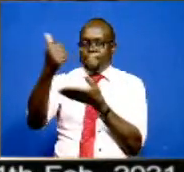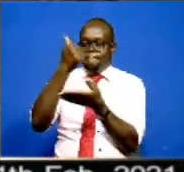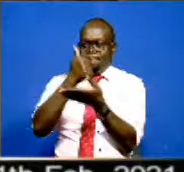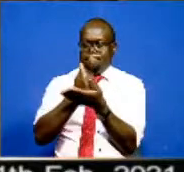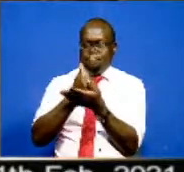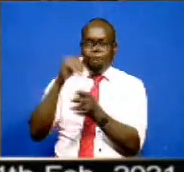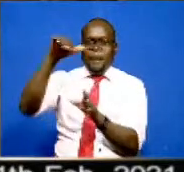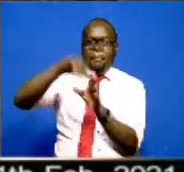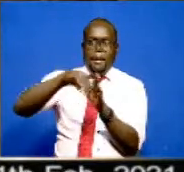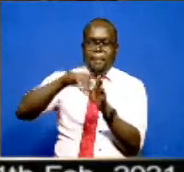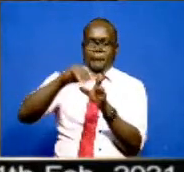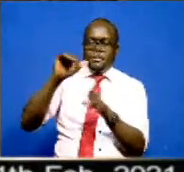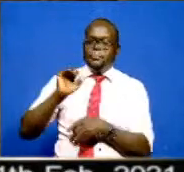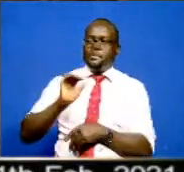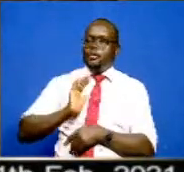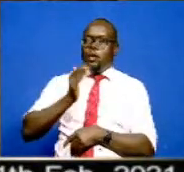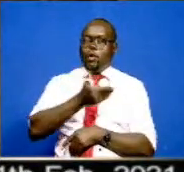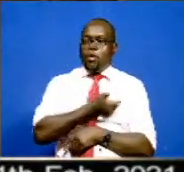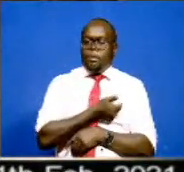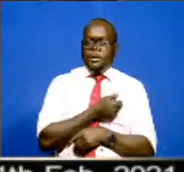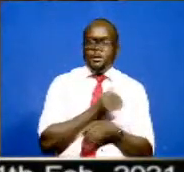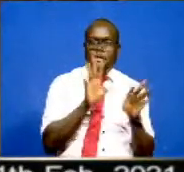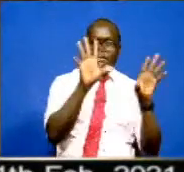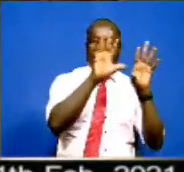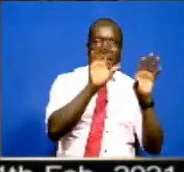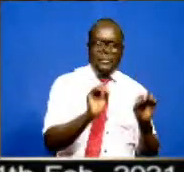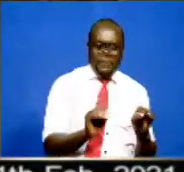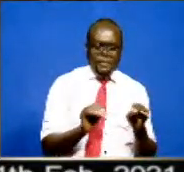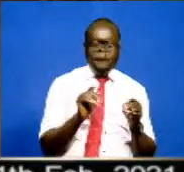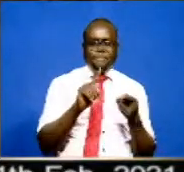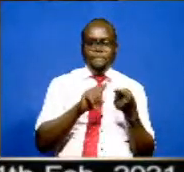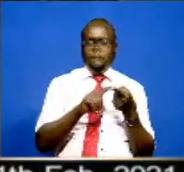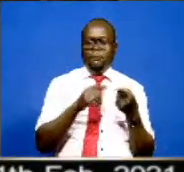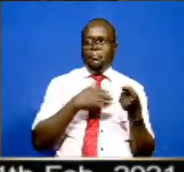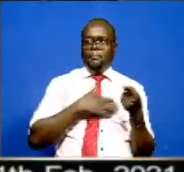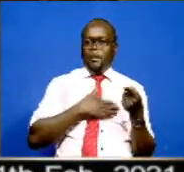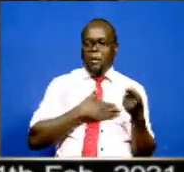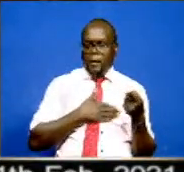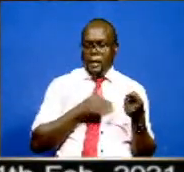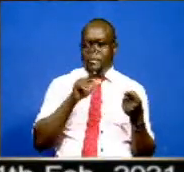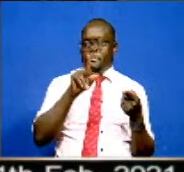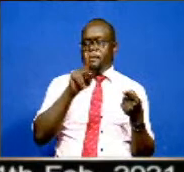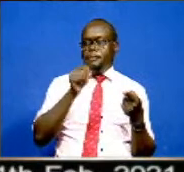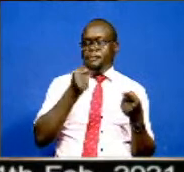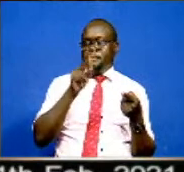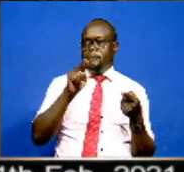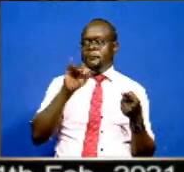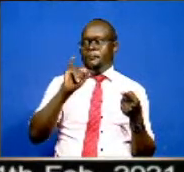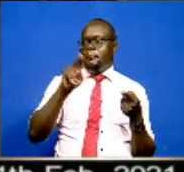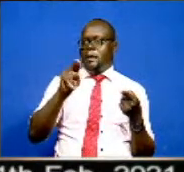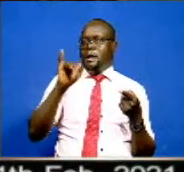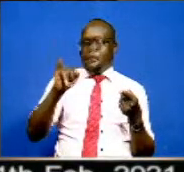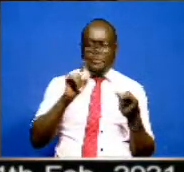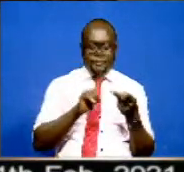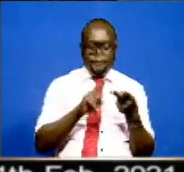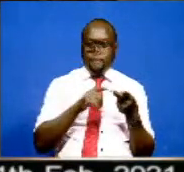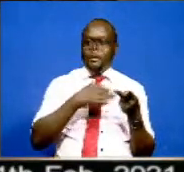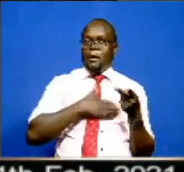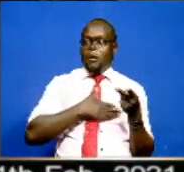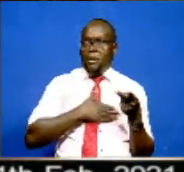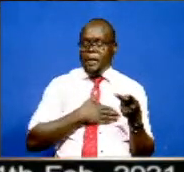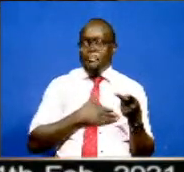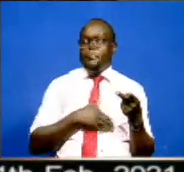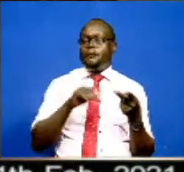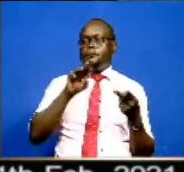following members to the Budget and Appropriations Committee. The Honourable James Kanini Kega Madenge MP, the Honourable Moses